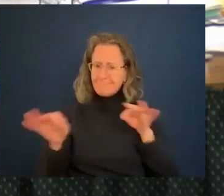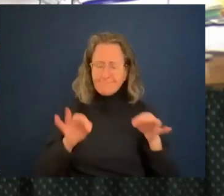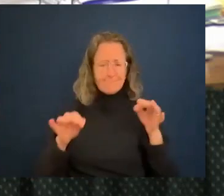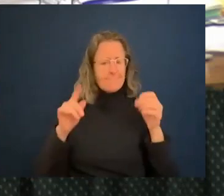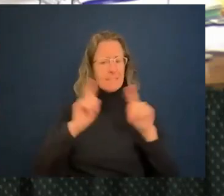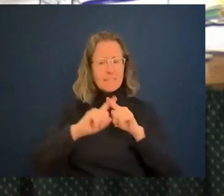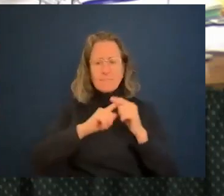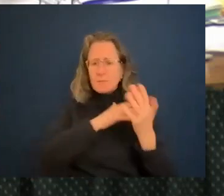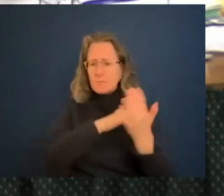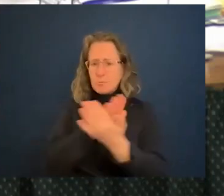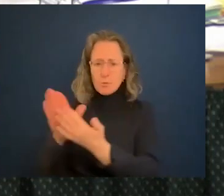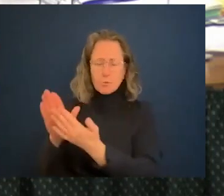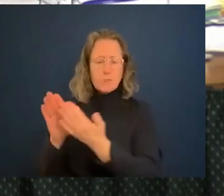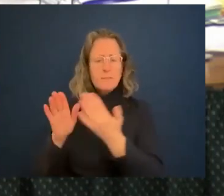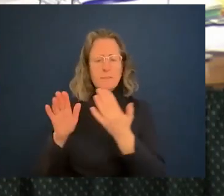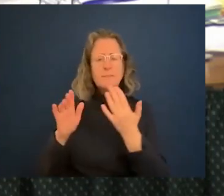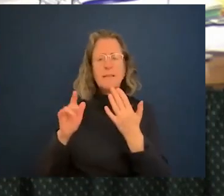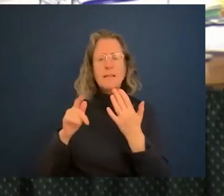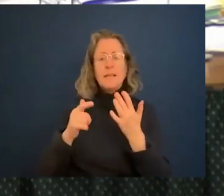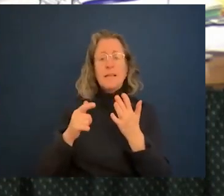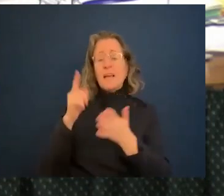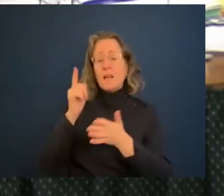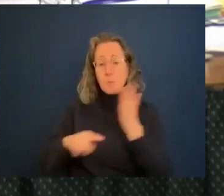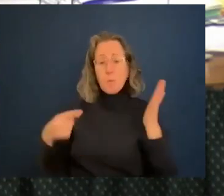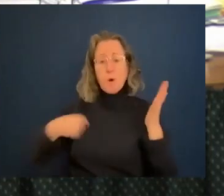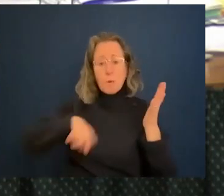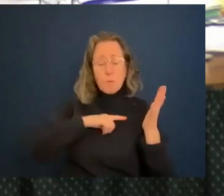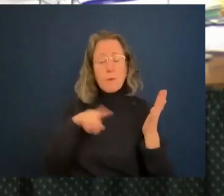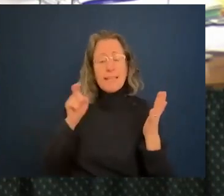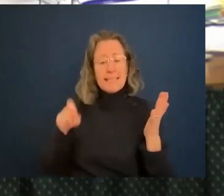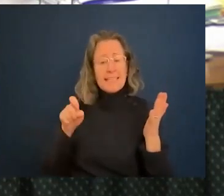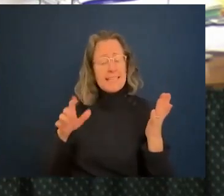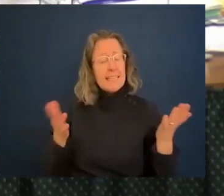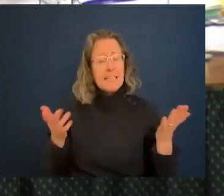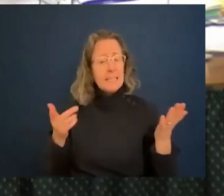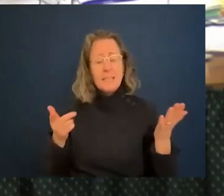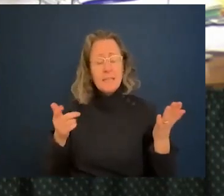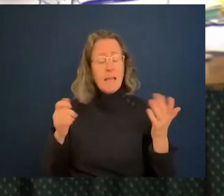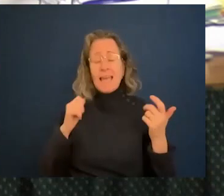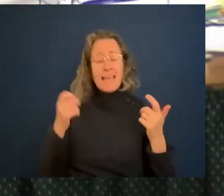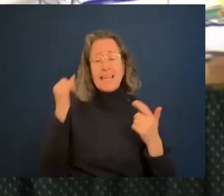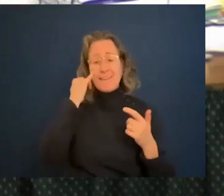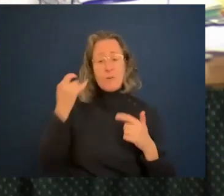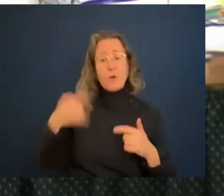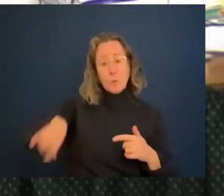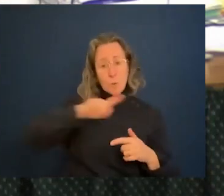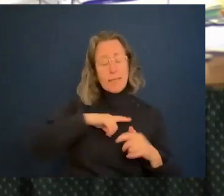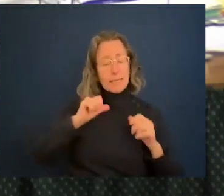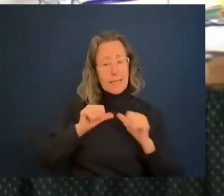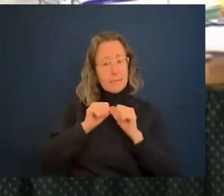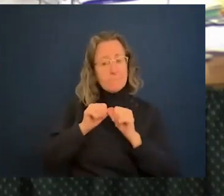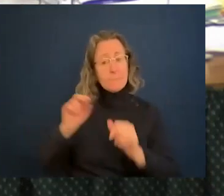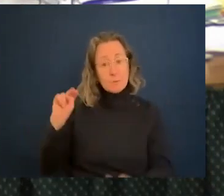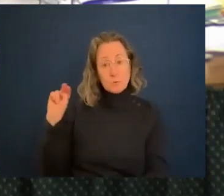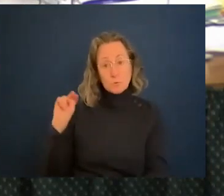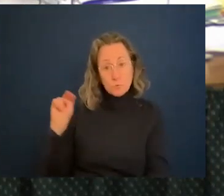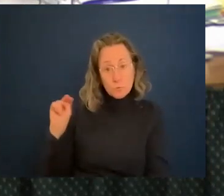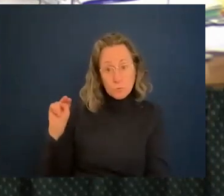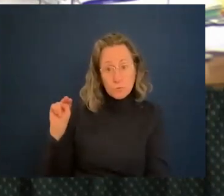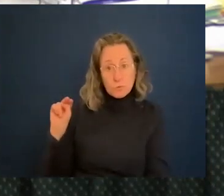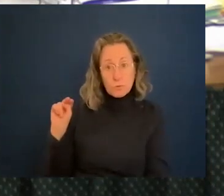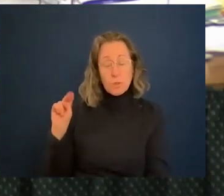can take out some of that emotion and that we can focus on providing that the best service